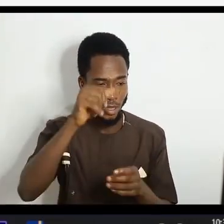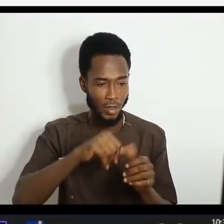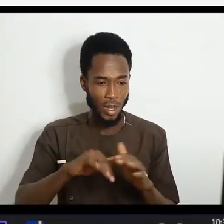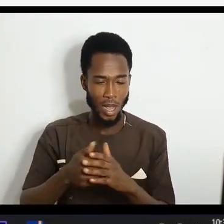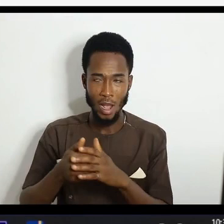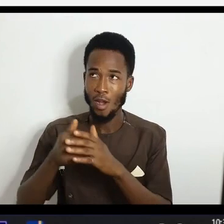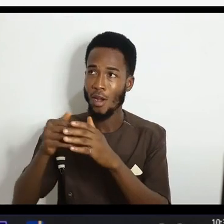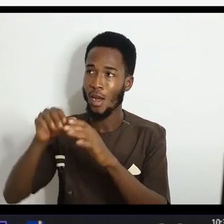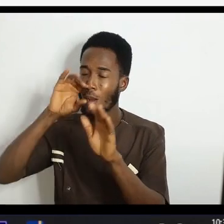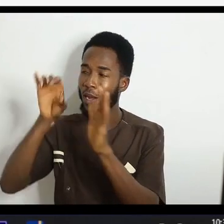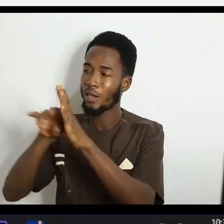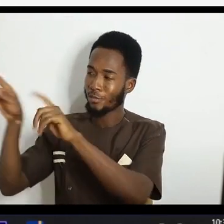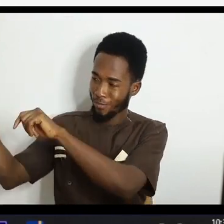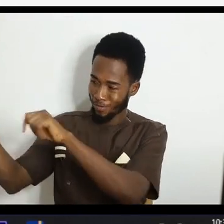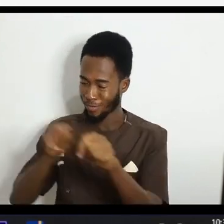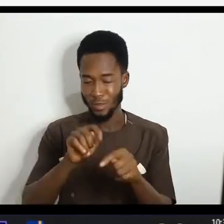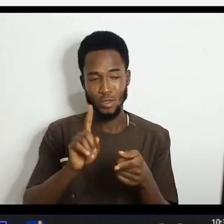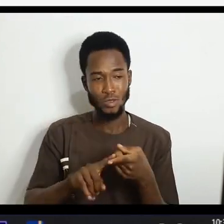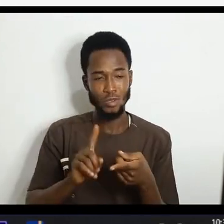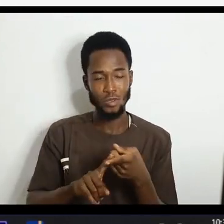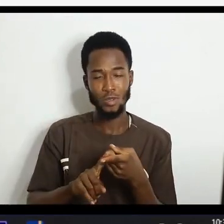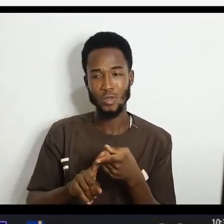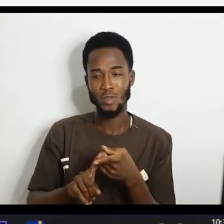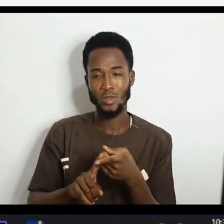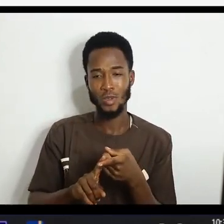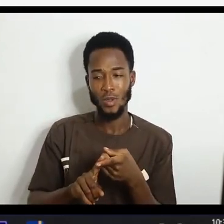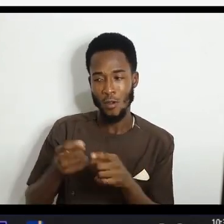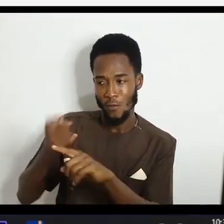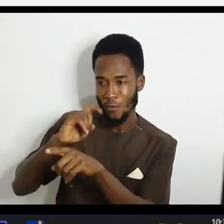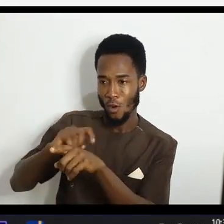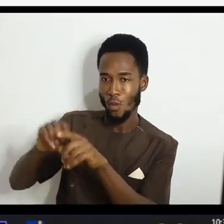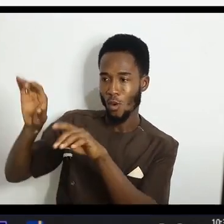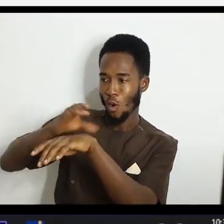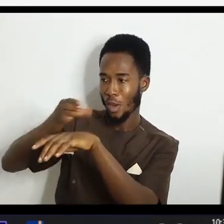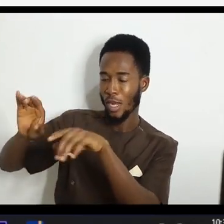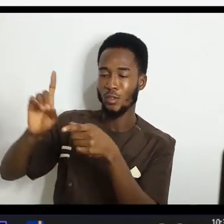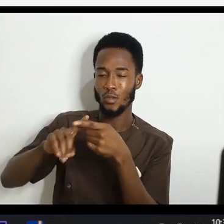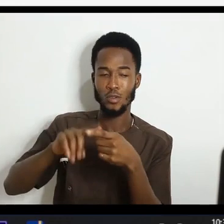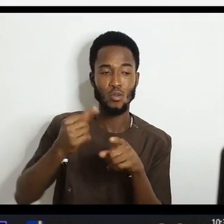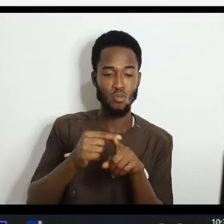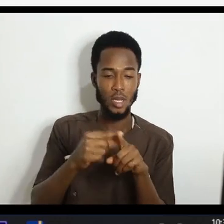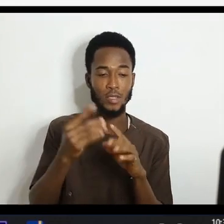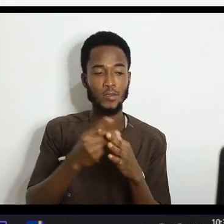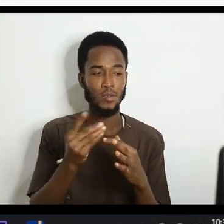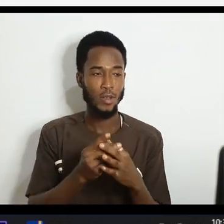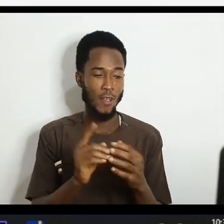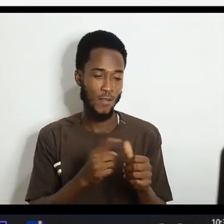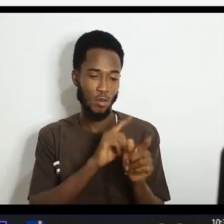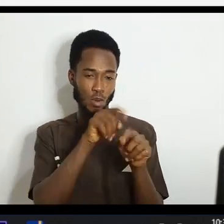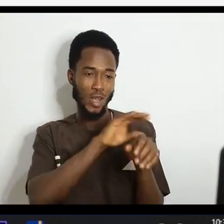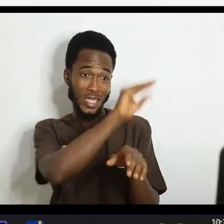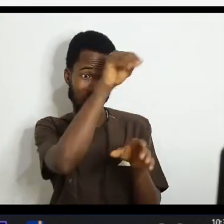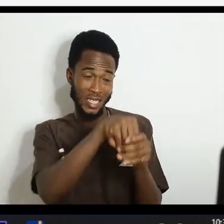import image from your computer into your Word document. So first of all, you go to insert, then you